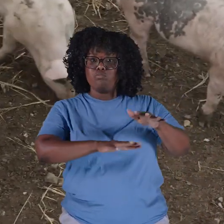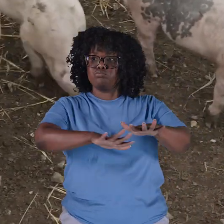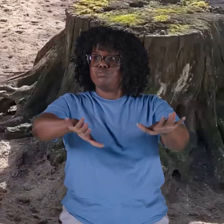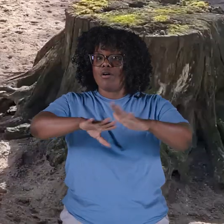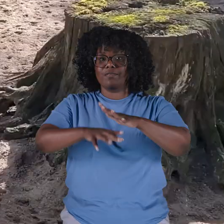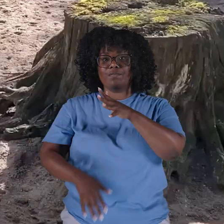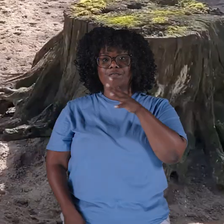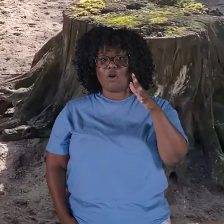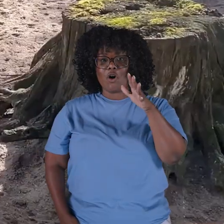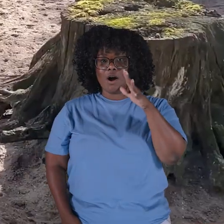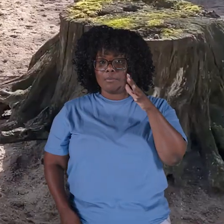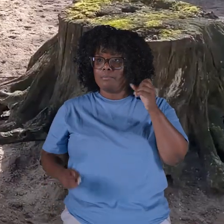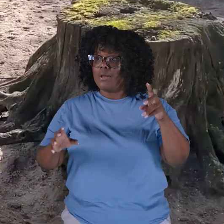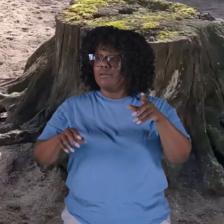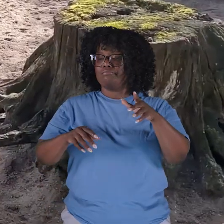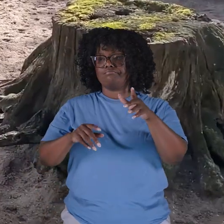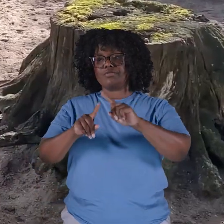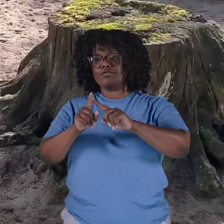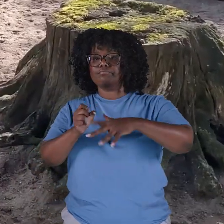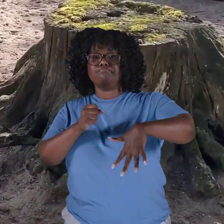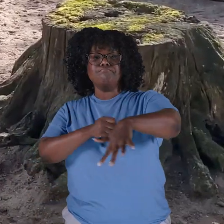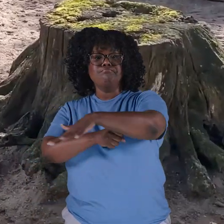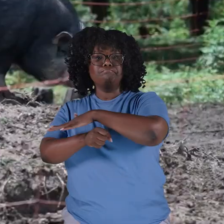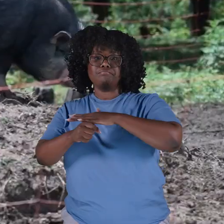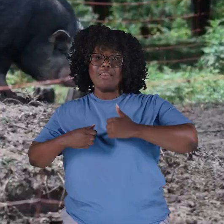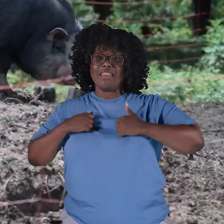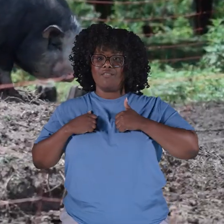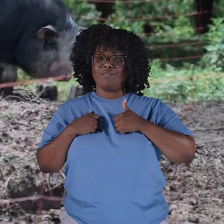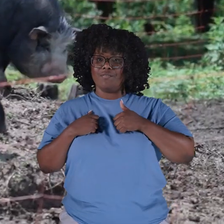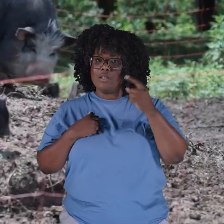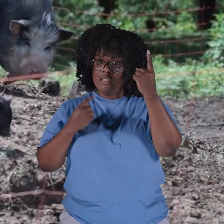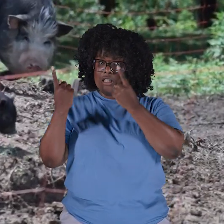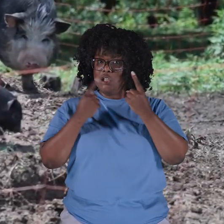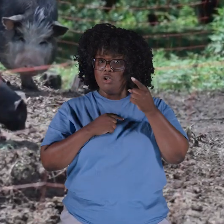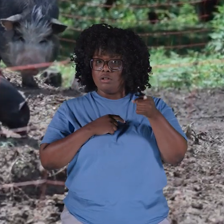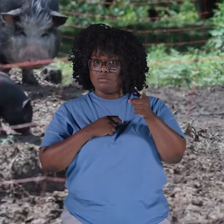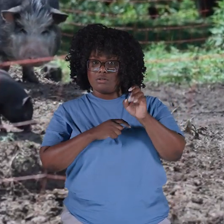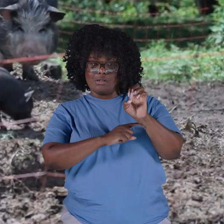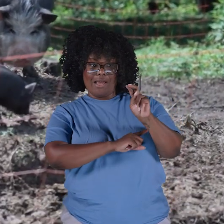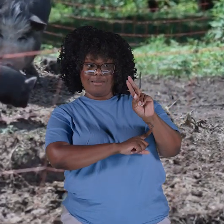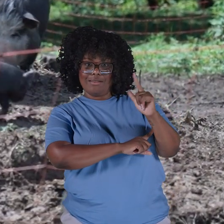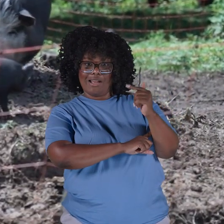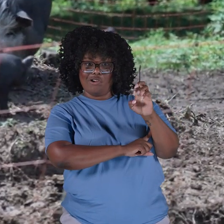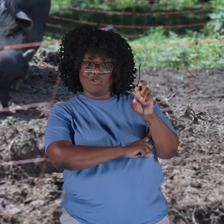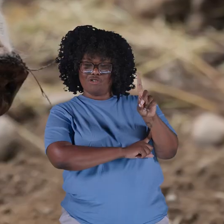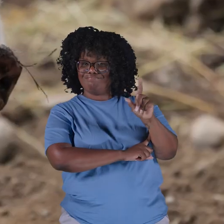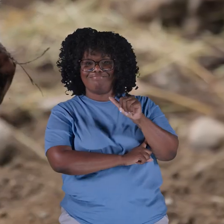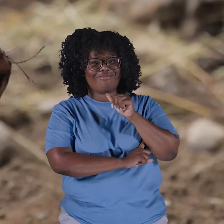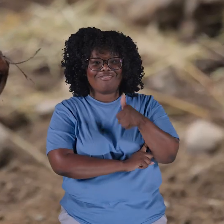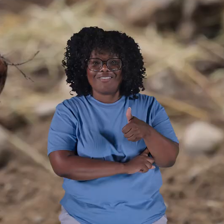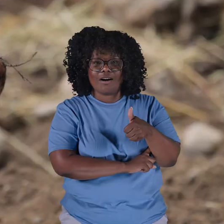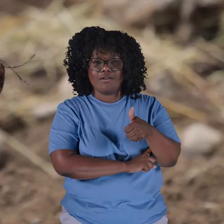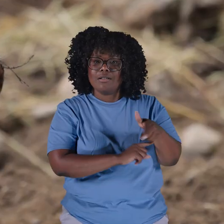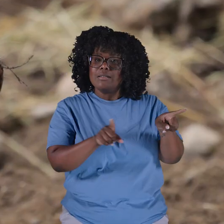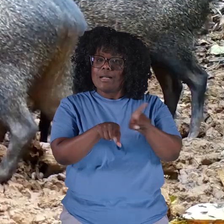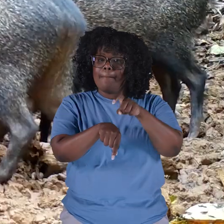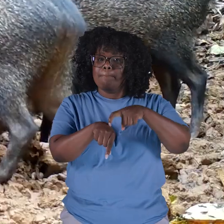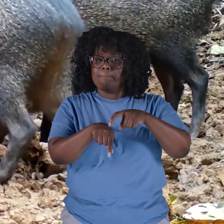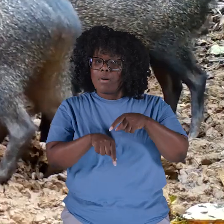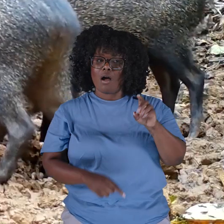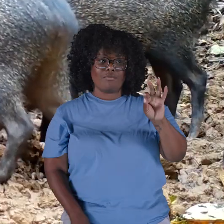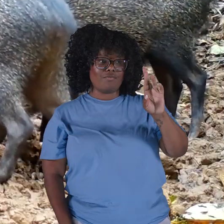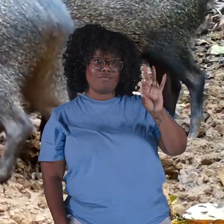farms and live in many wild habitats, pigs are not considered endangered. At the same time,